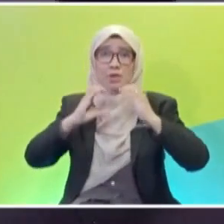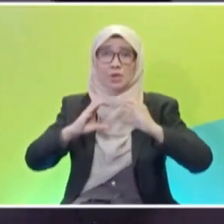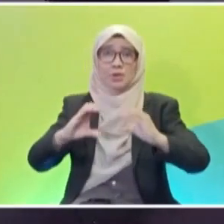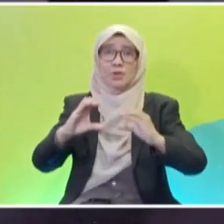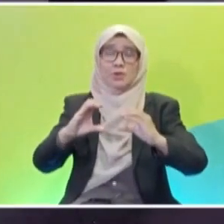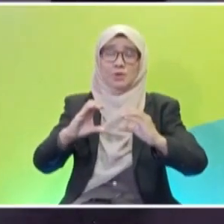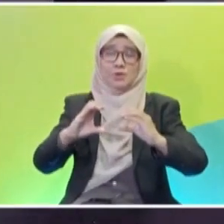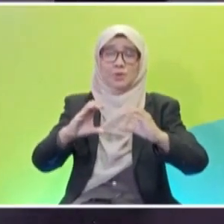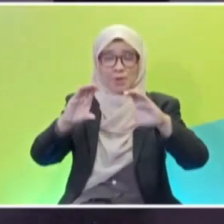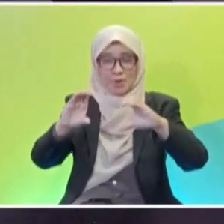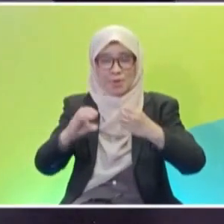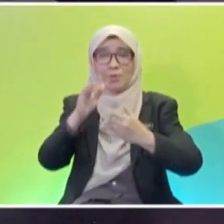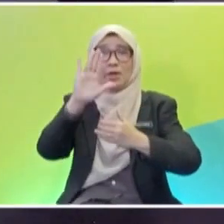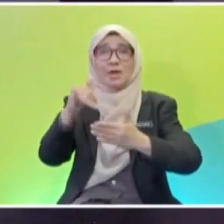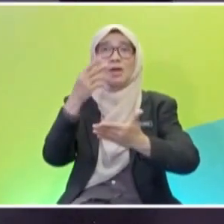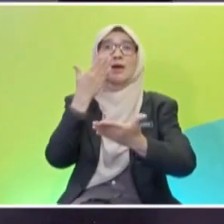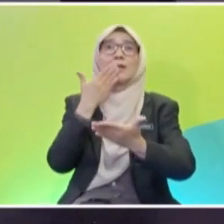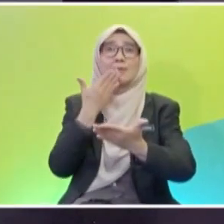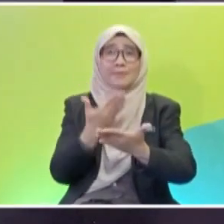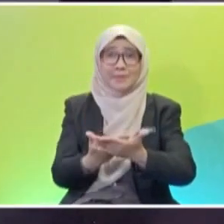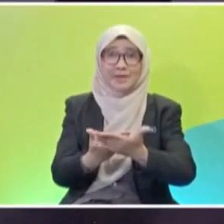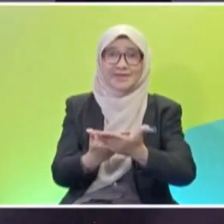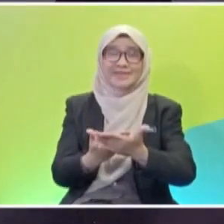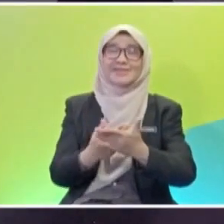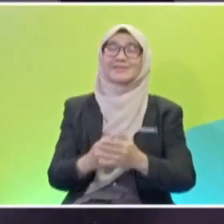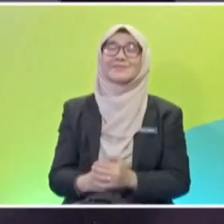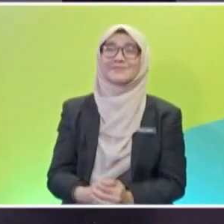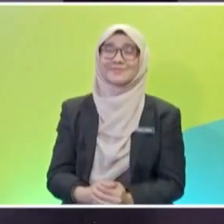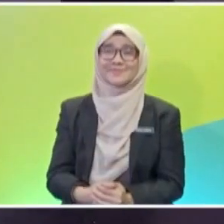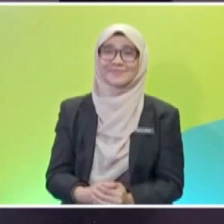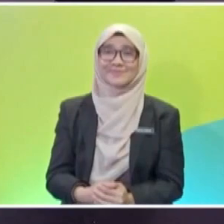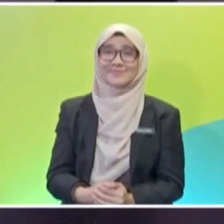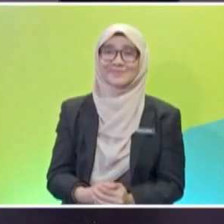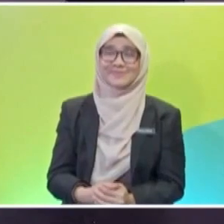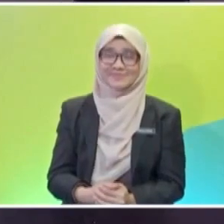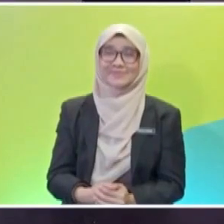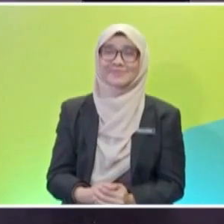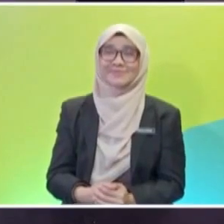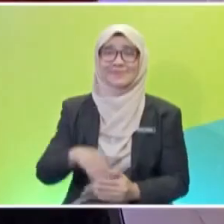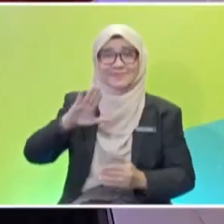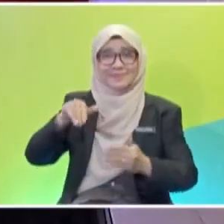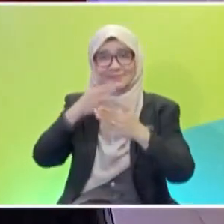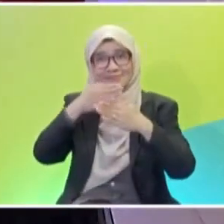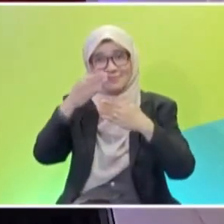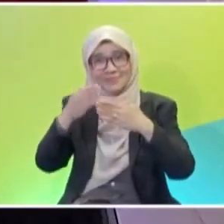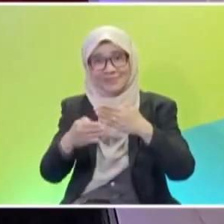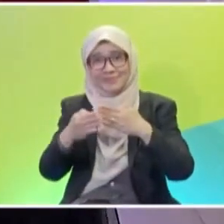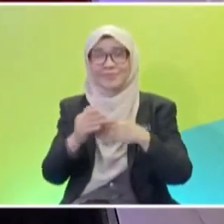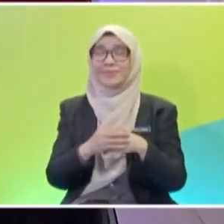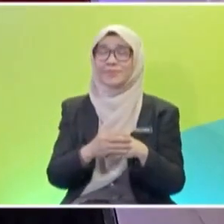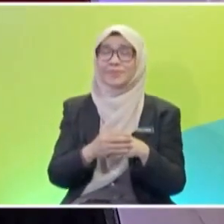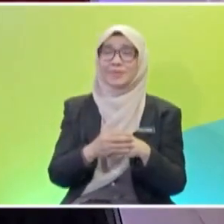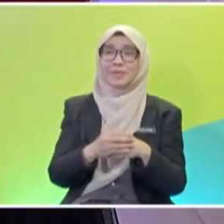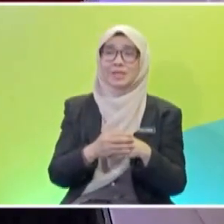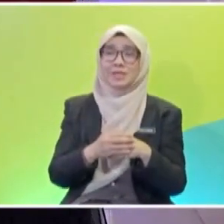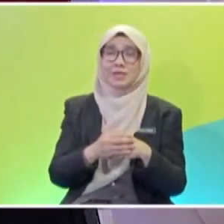of course, definitely. Awesome. Okay, great. And, but before we end our lesson for yes. today, mm-hmm. okay, I would just like to